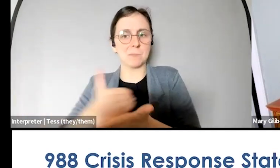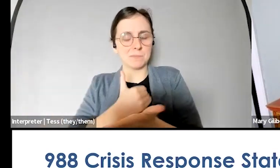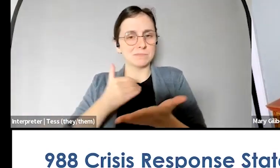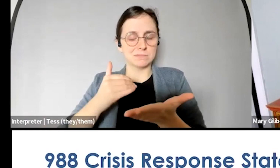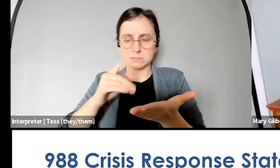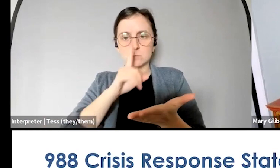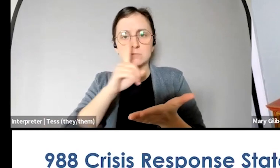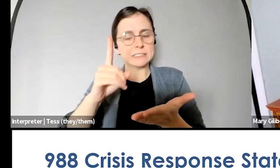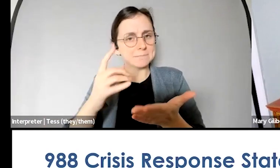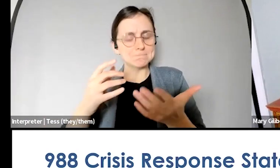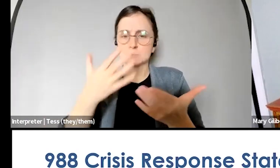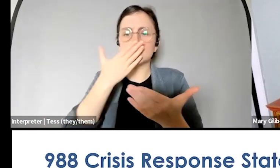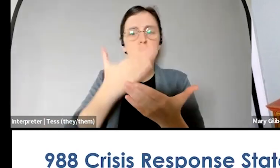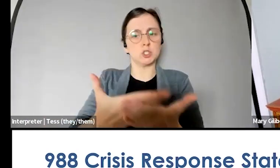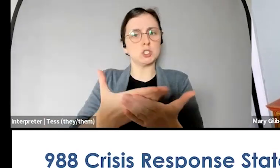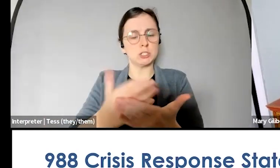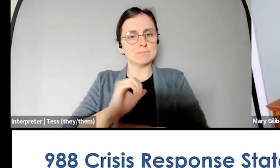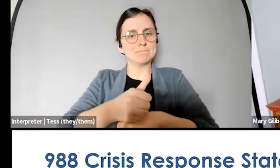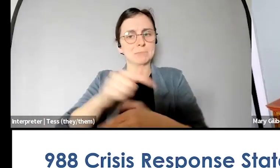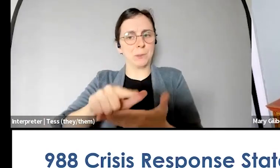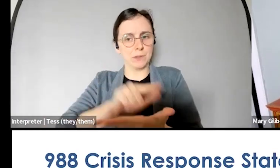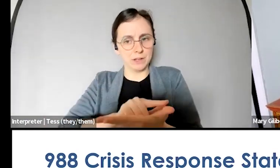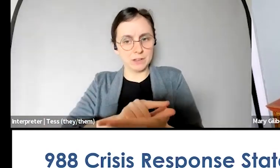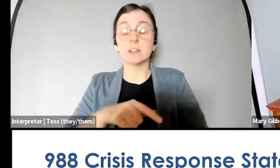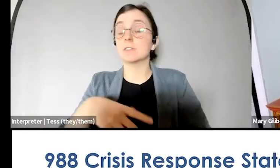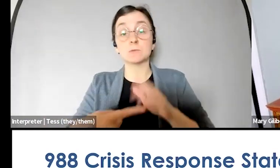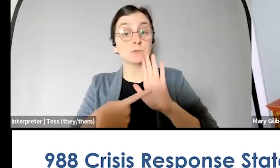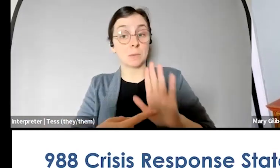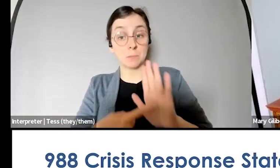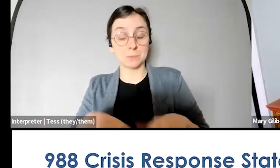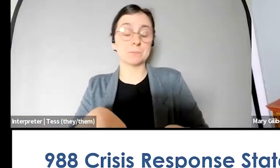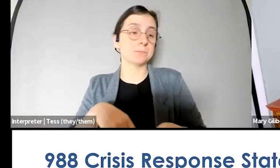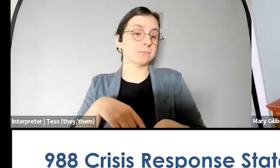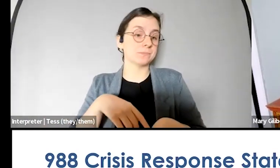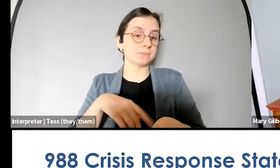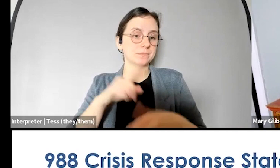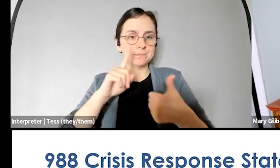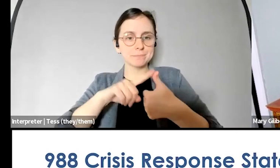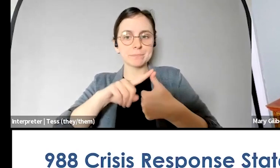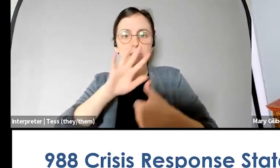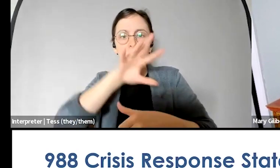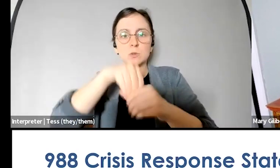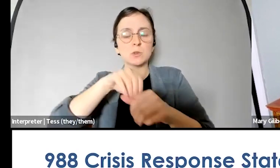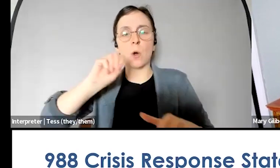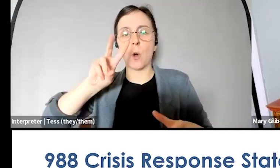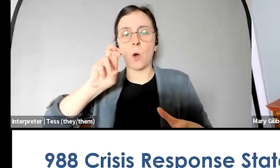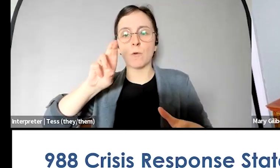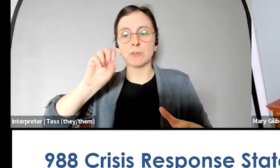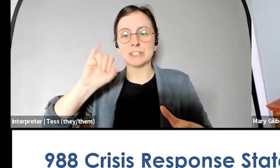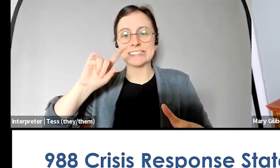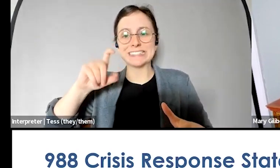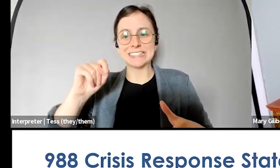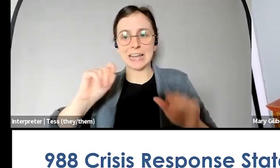is comprehensive if it has an oversight body, it has a plan for